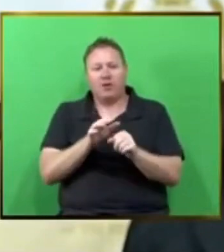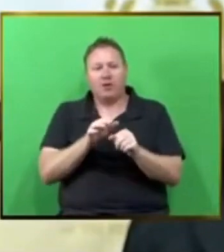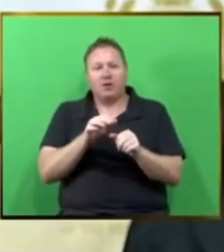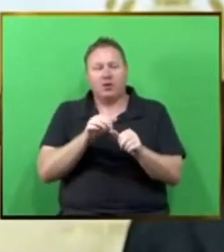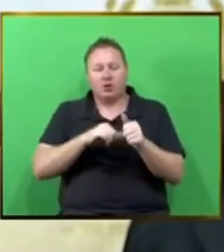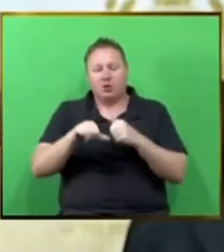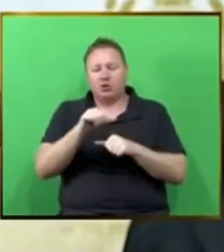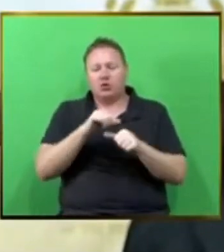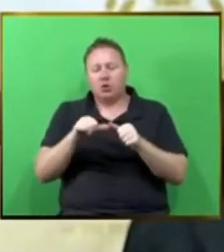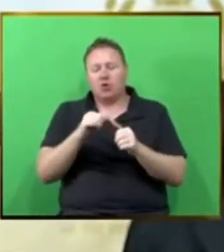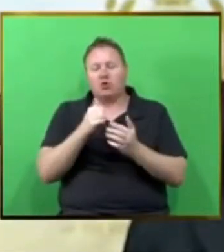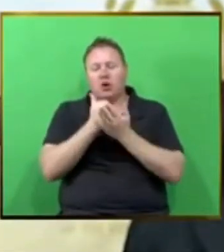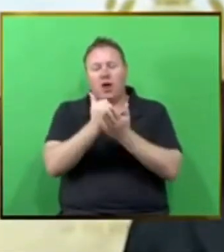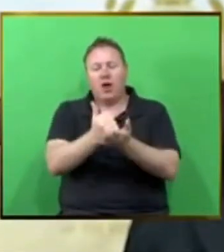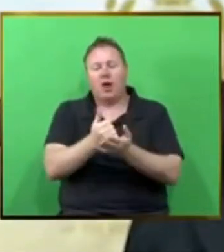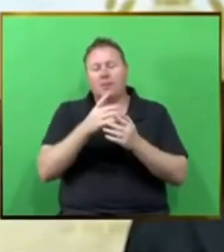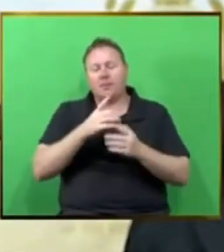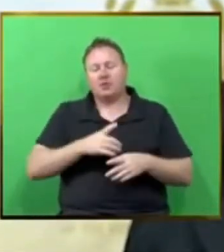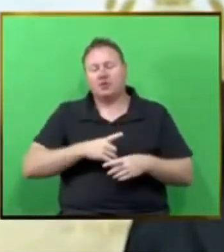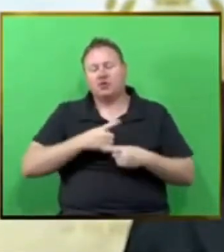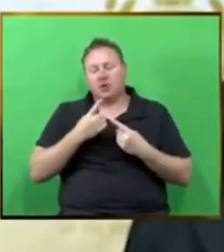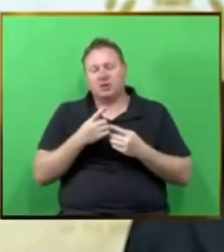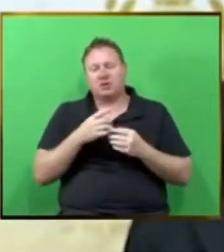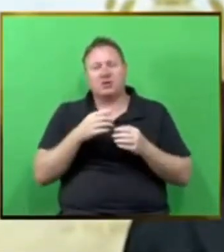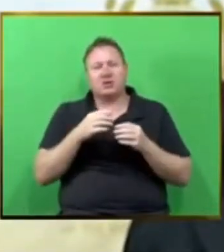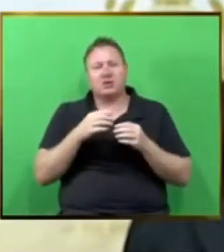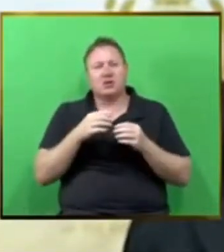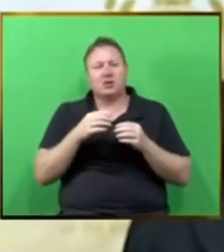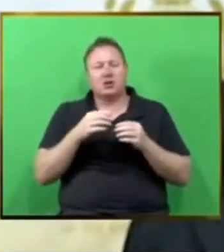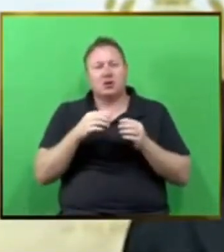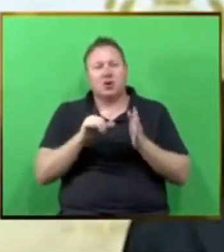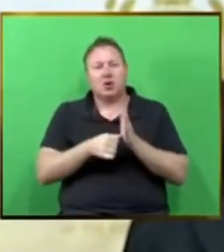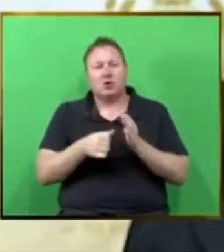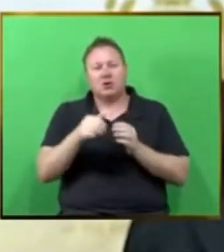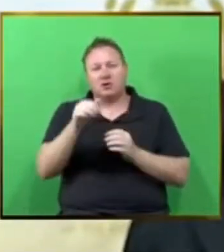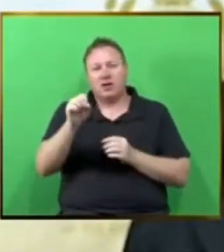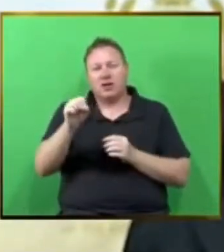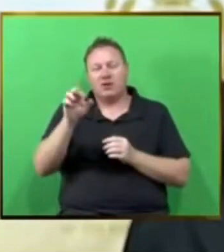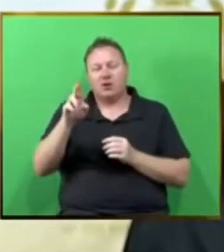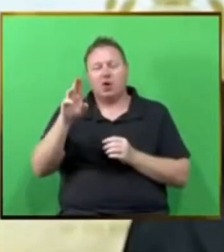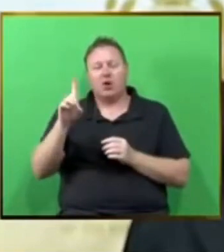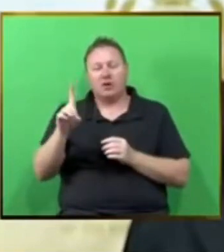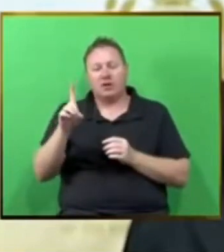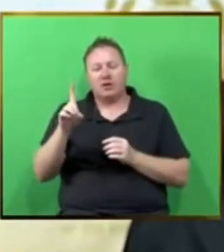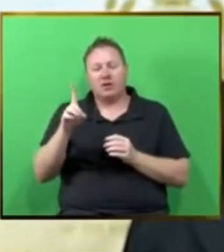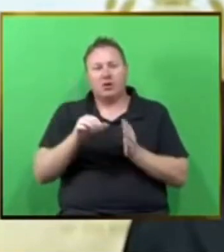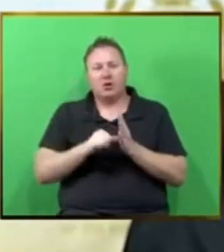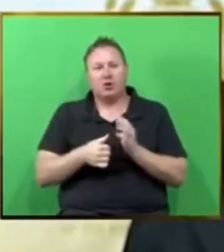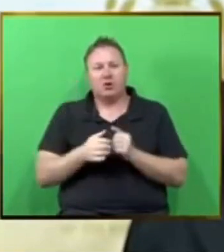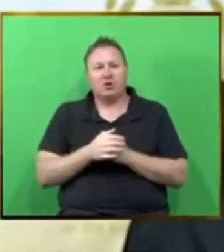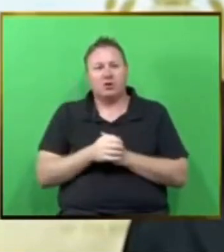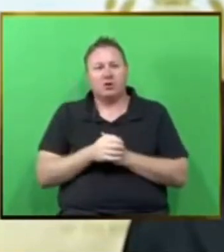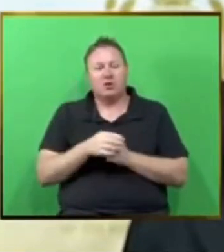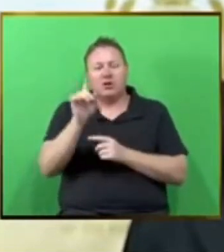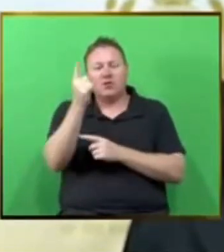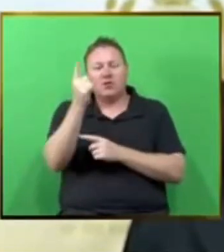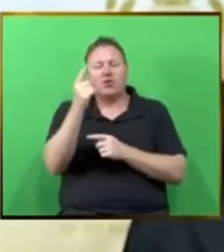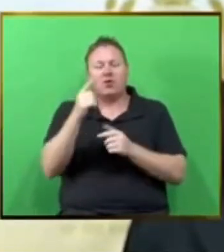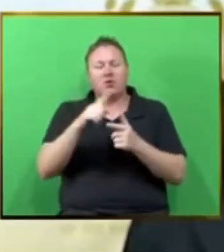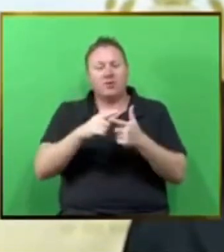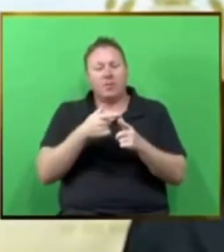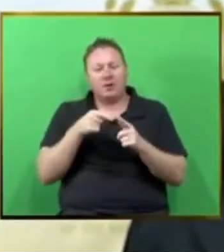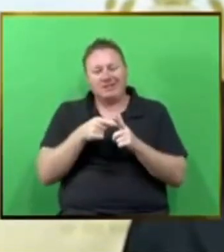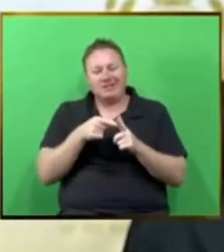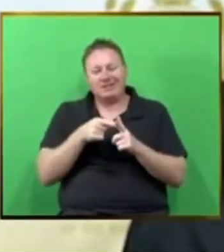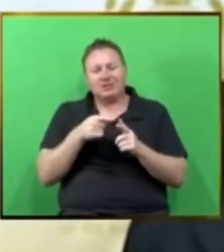relief of distress grant. By April the 1st, like all other grants, these grants are starting on the 1st of April. As